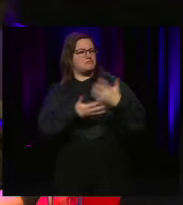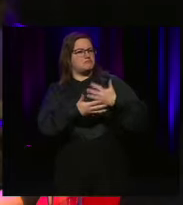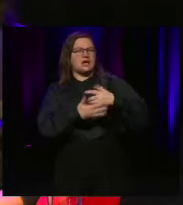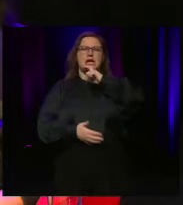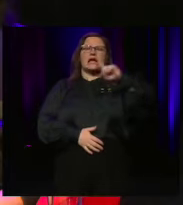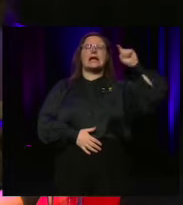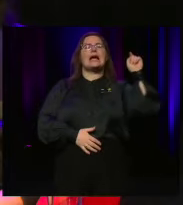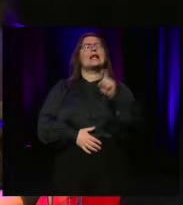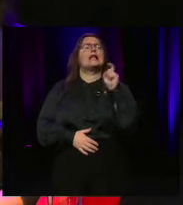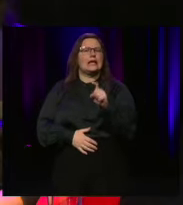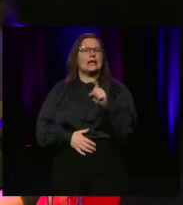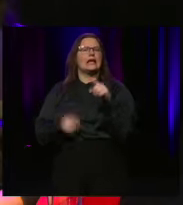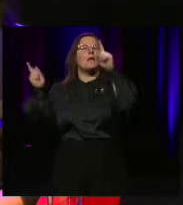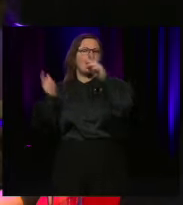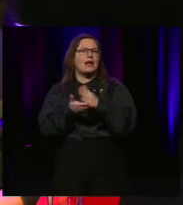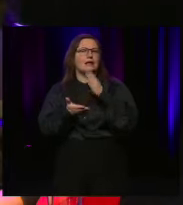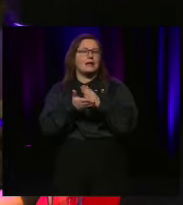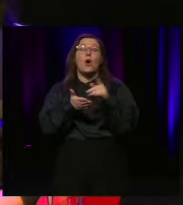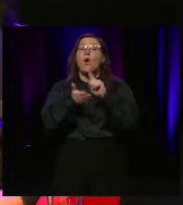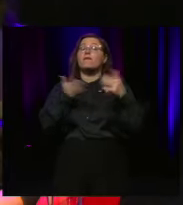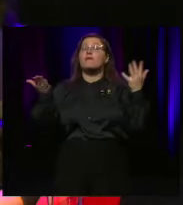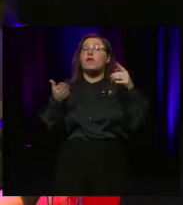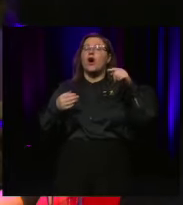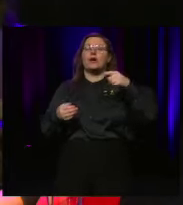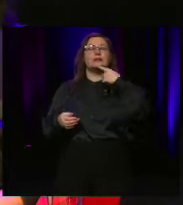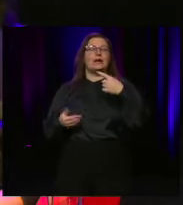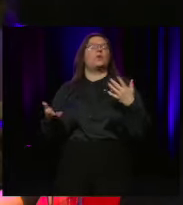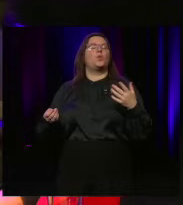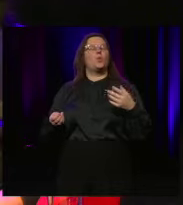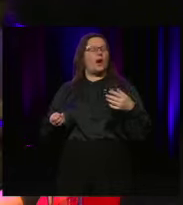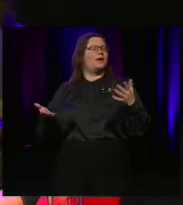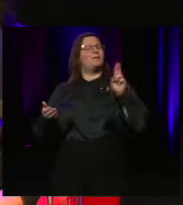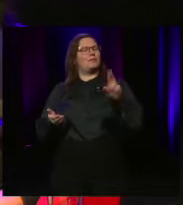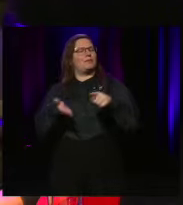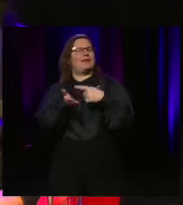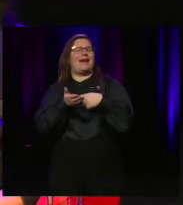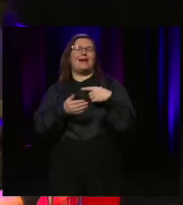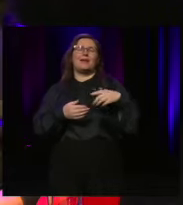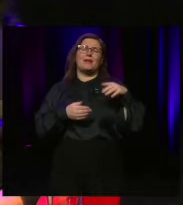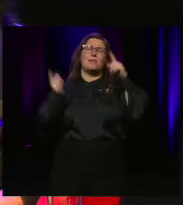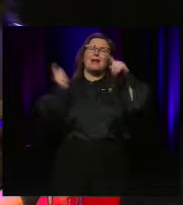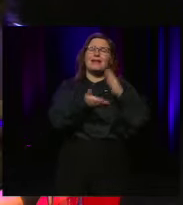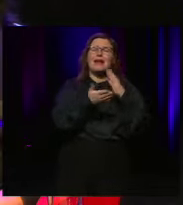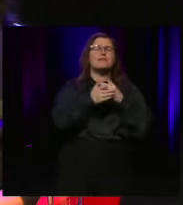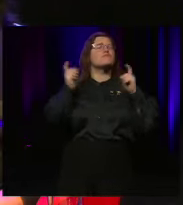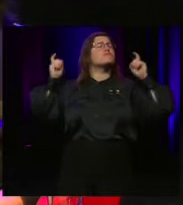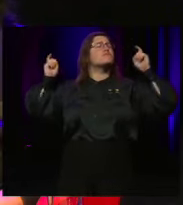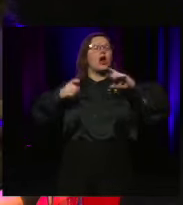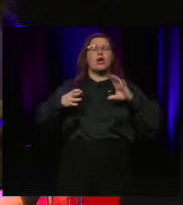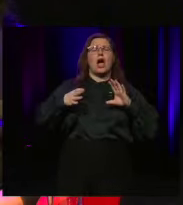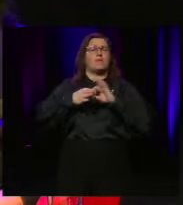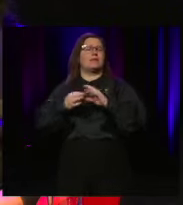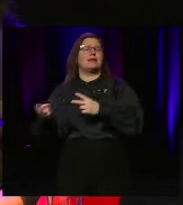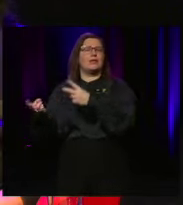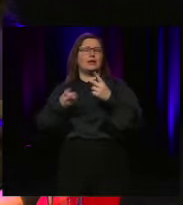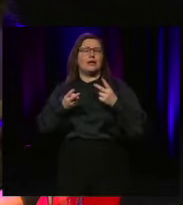critique of human rights, often claiming that human rights are incompatible with democracy,